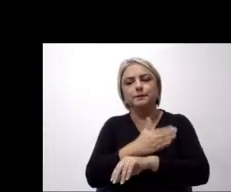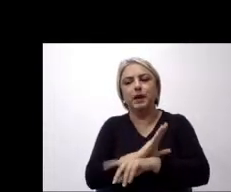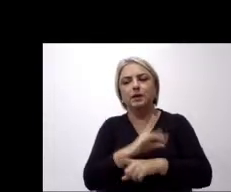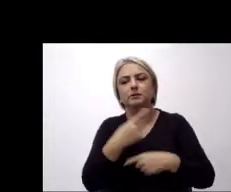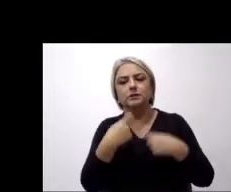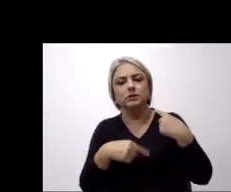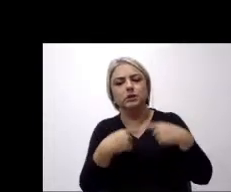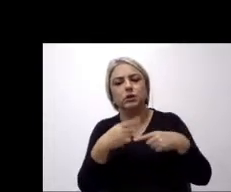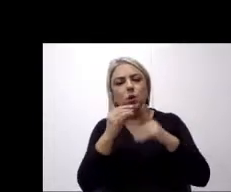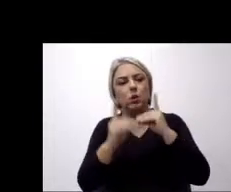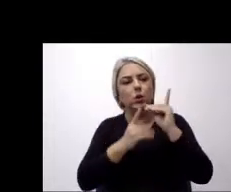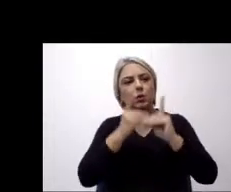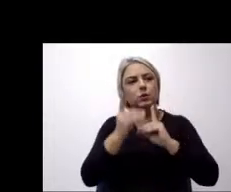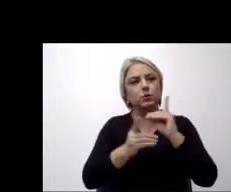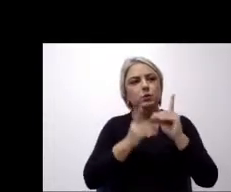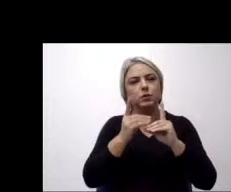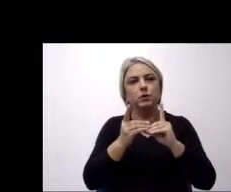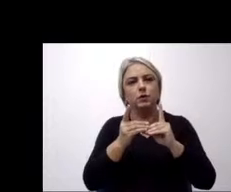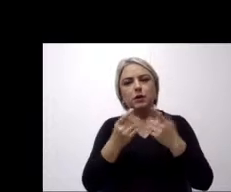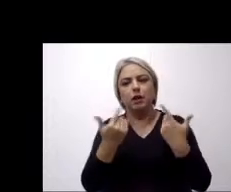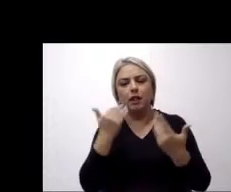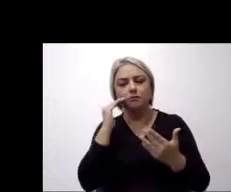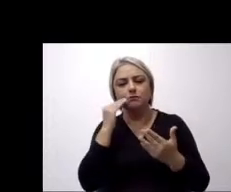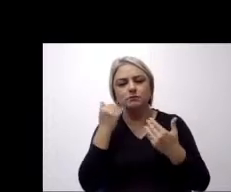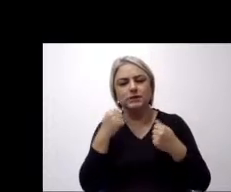how the actors build together